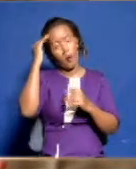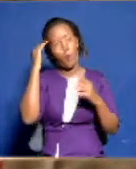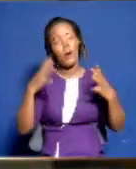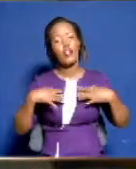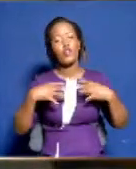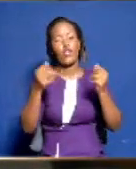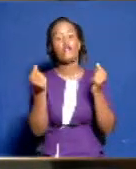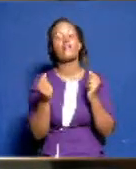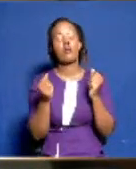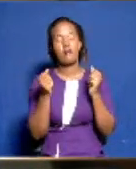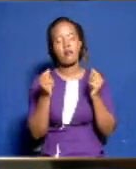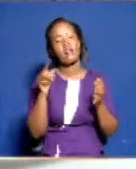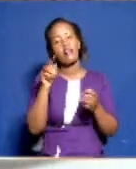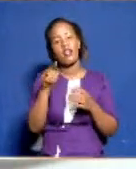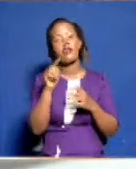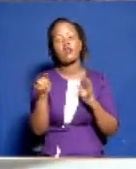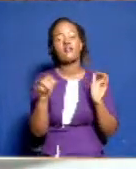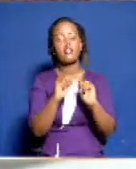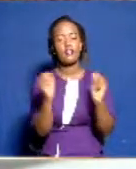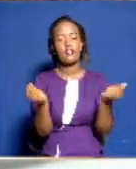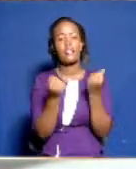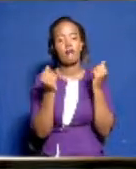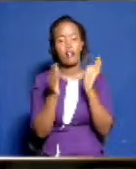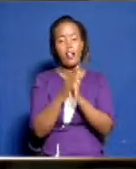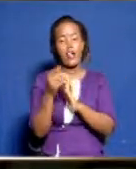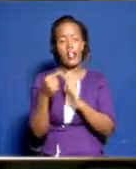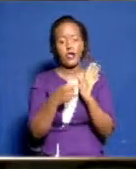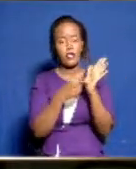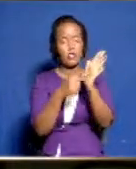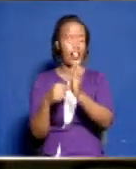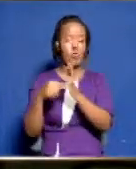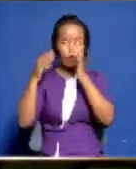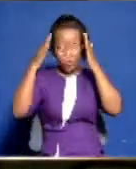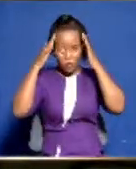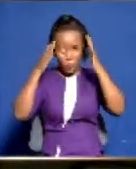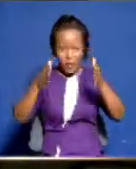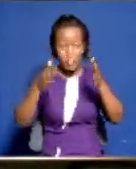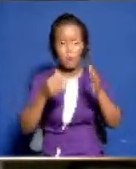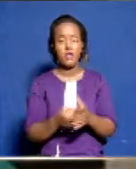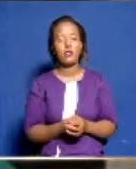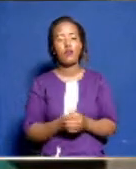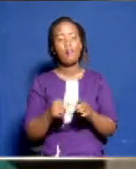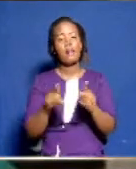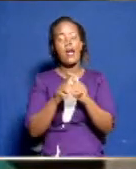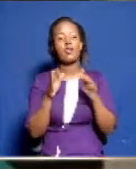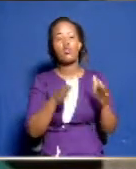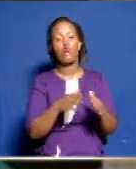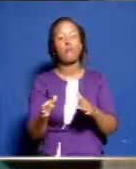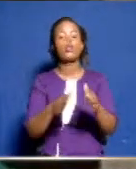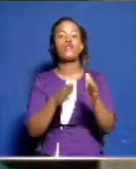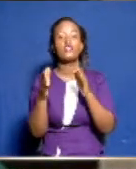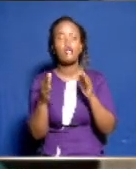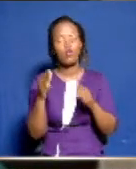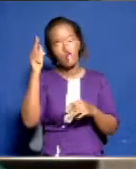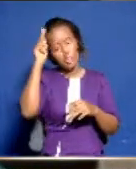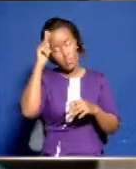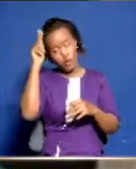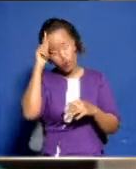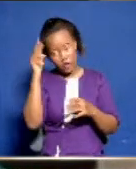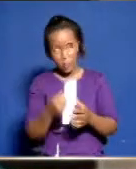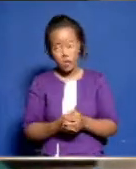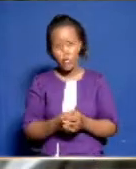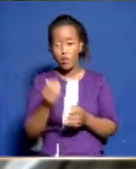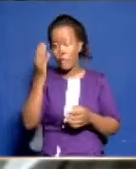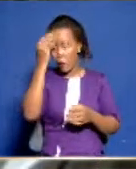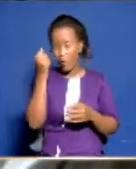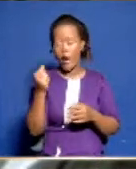itself is a sign of commitment, an opportunity to seek knowledge. So